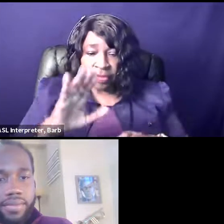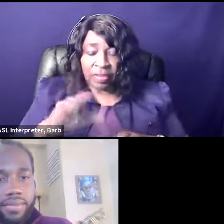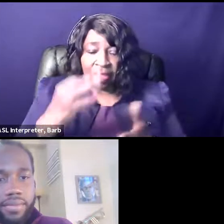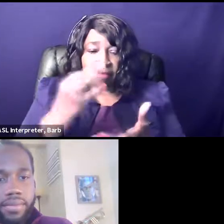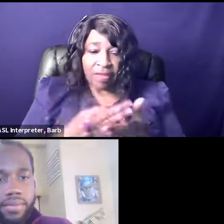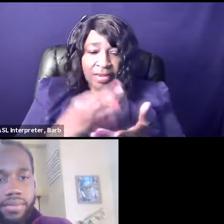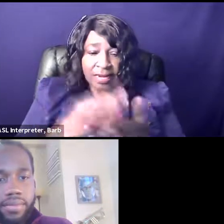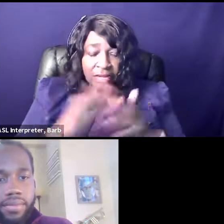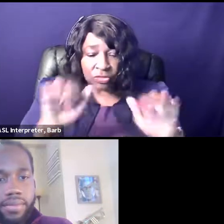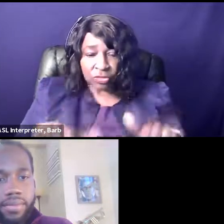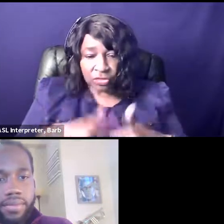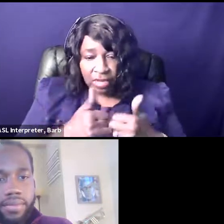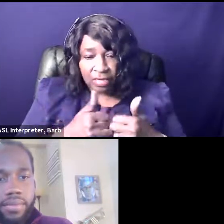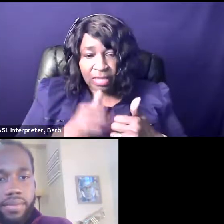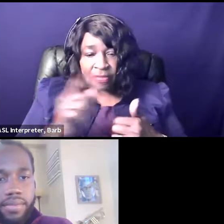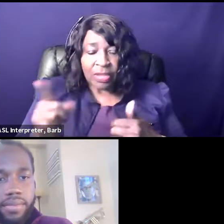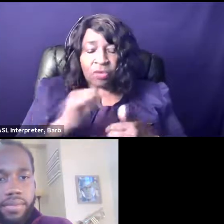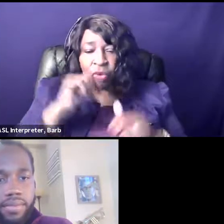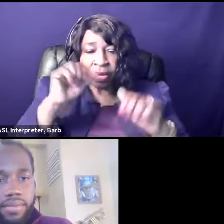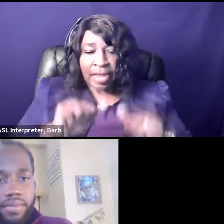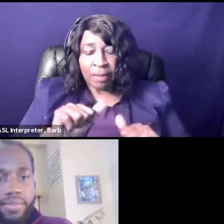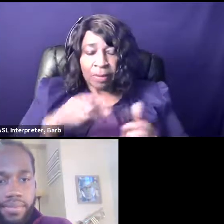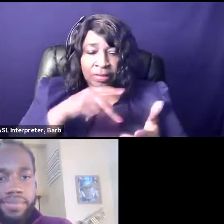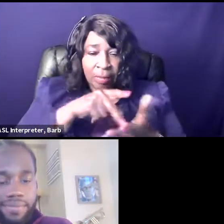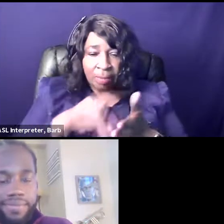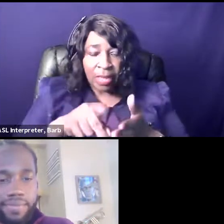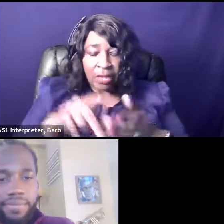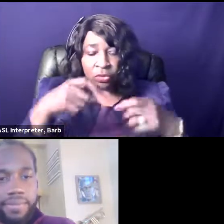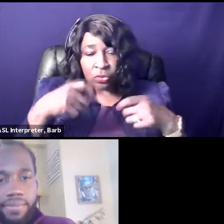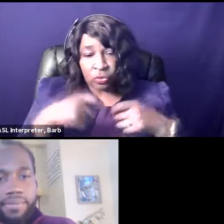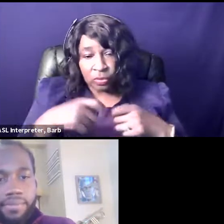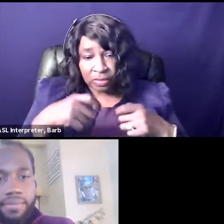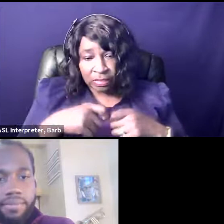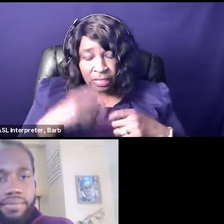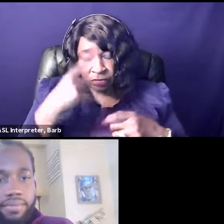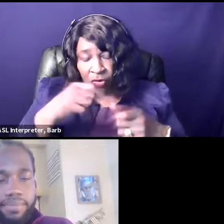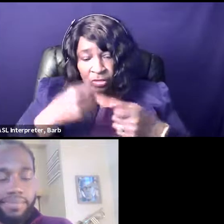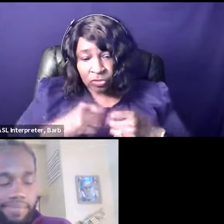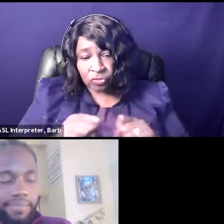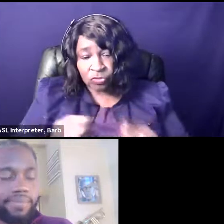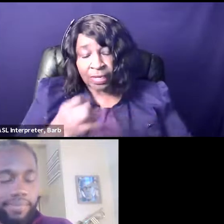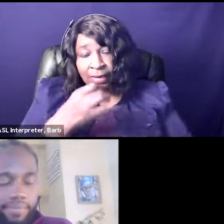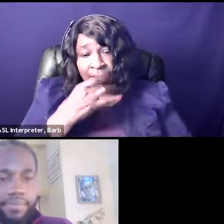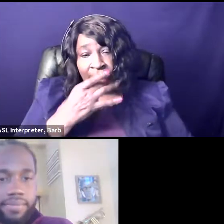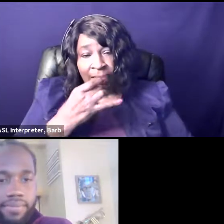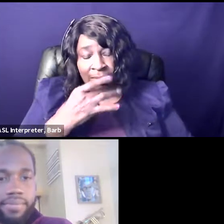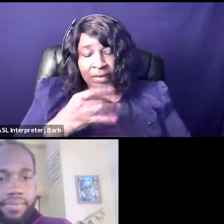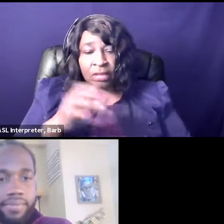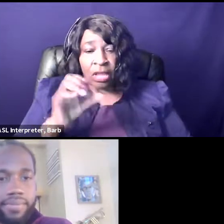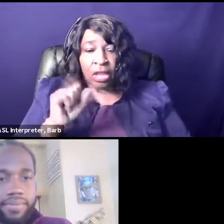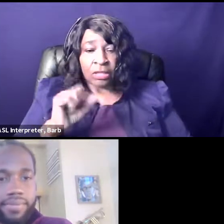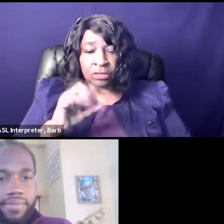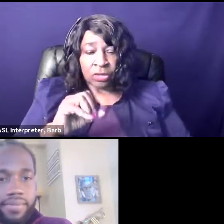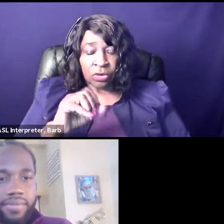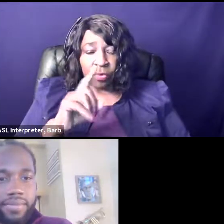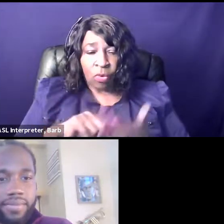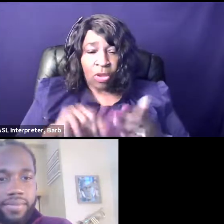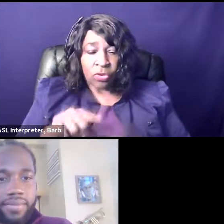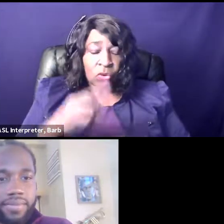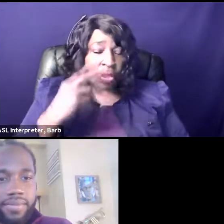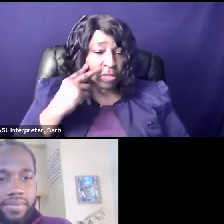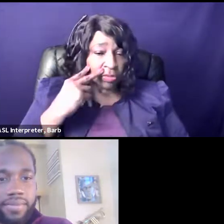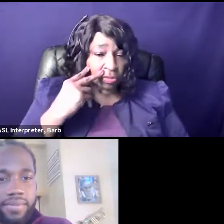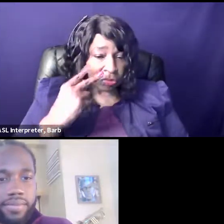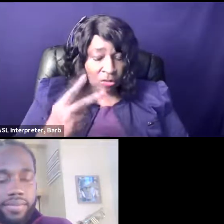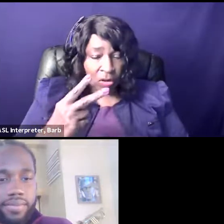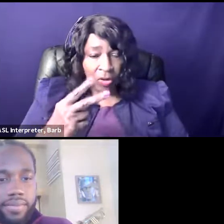challenges, they weren't able to pay the utility for streetlights. And so what you saw was that,